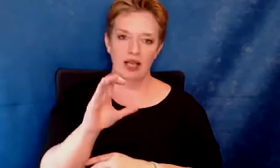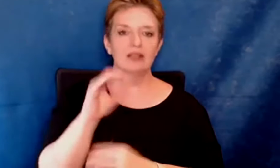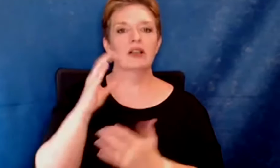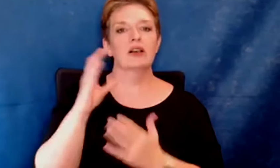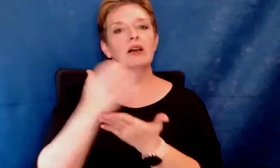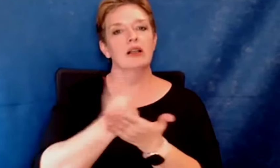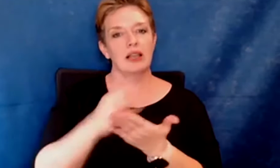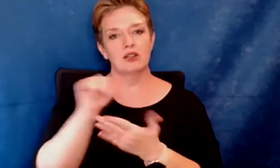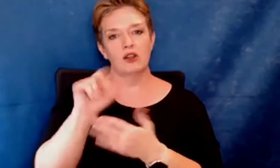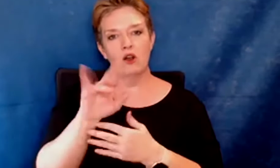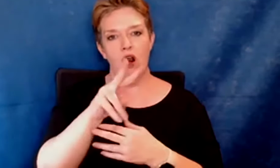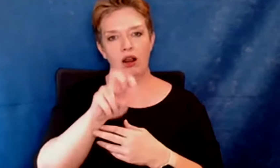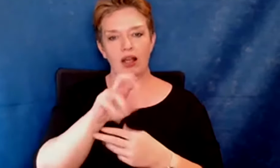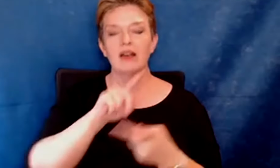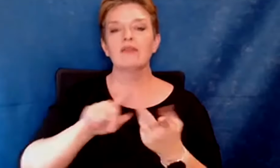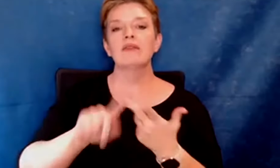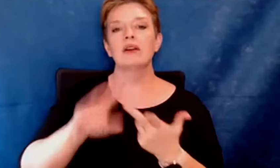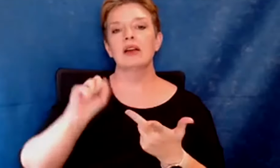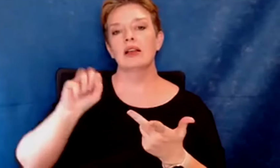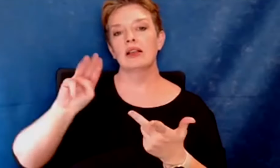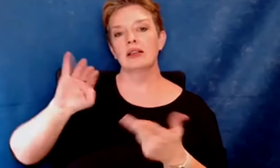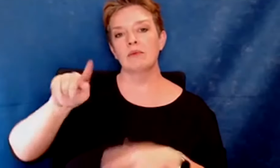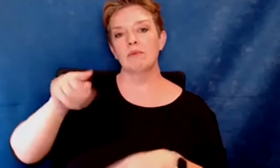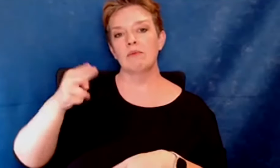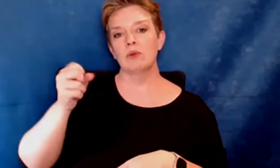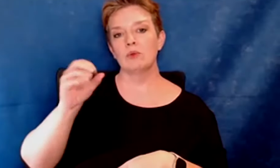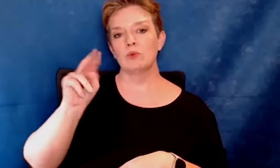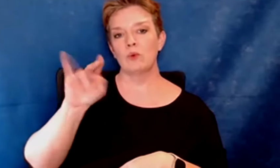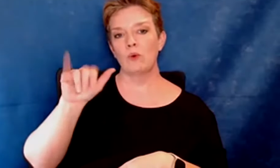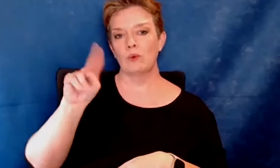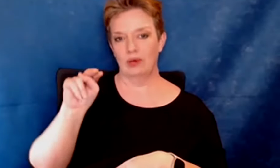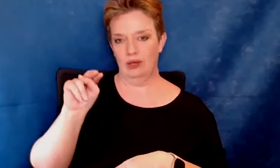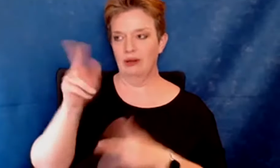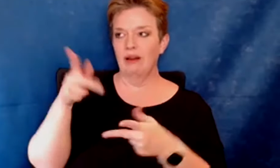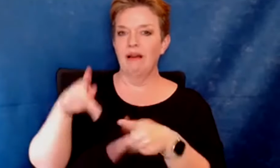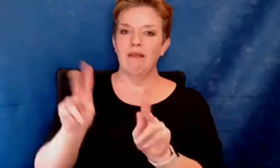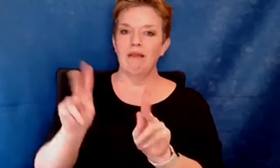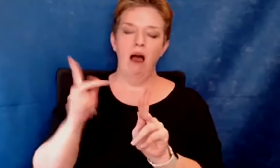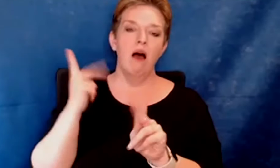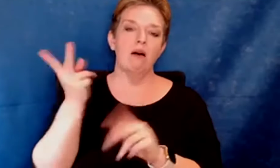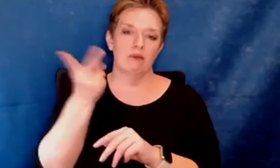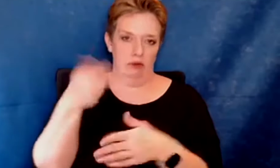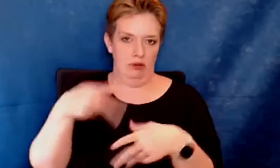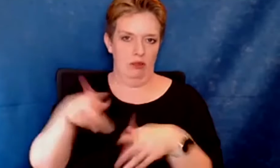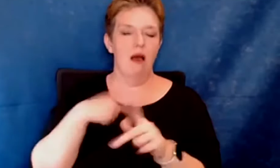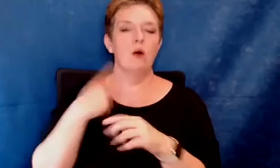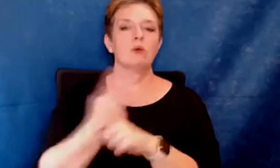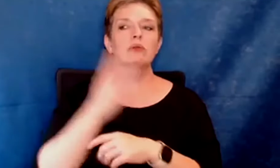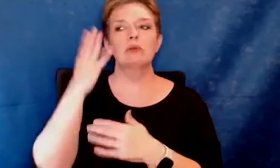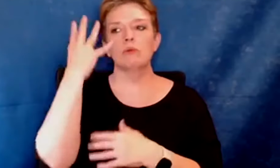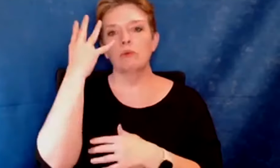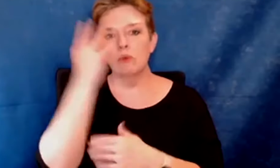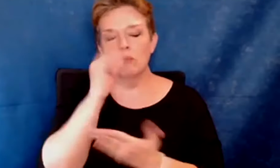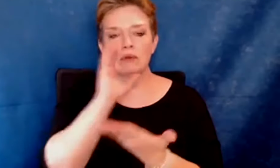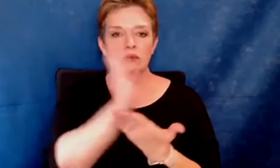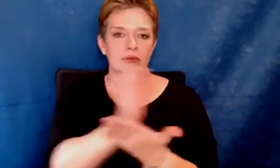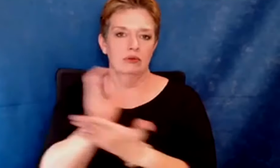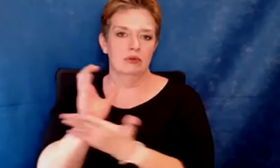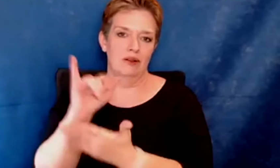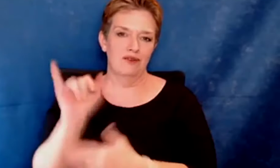Art Museum for generously allowing us to use the beautiful images of castle artworks that we saw